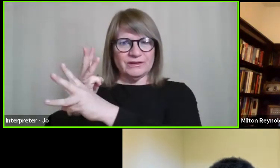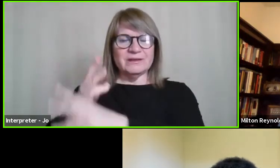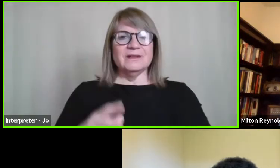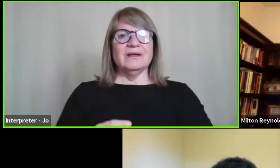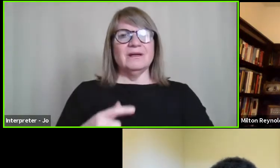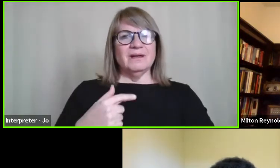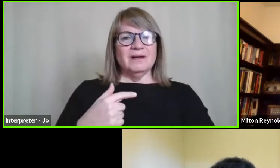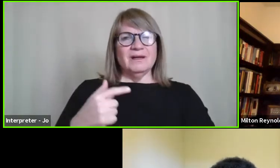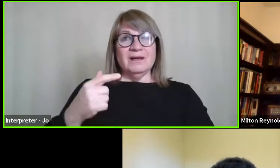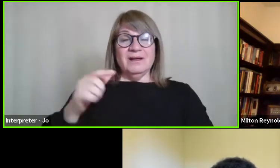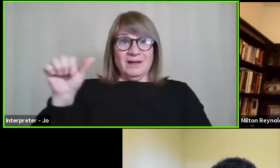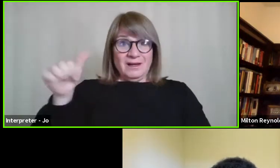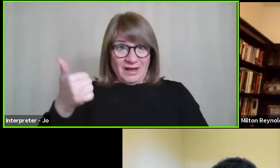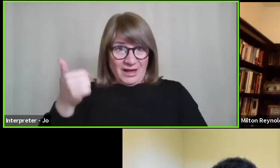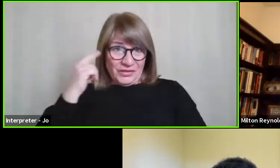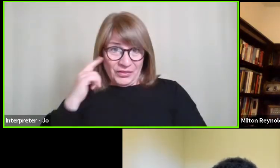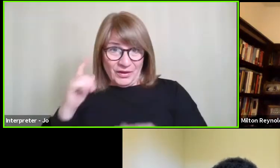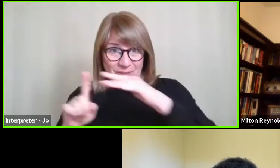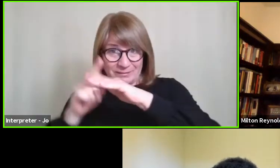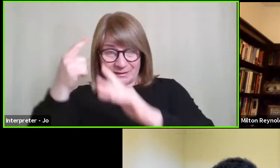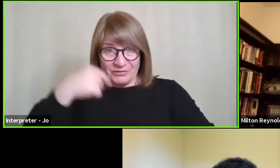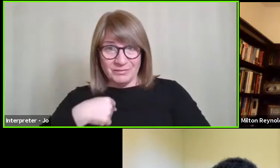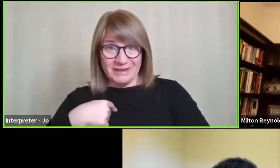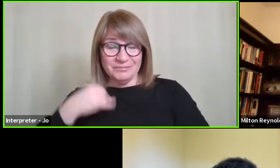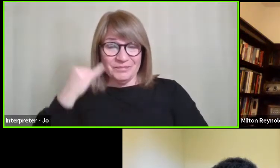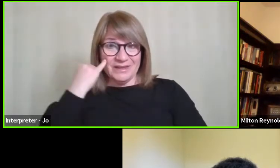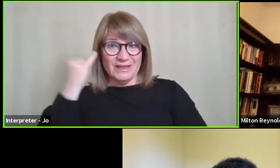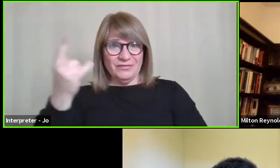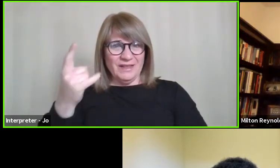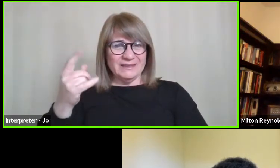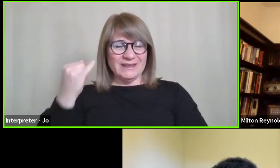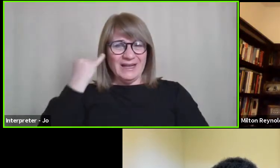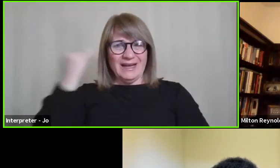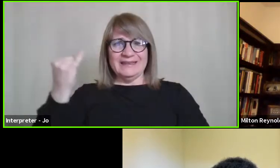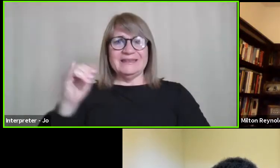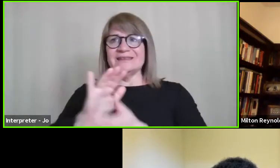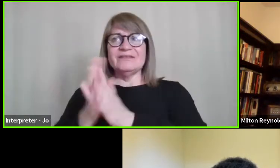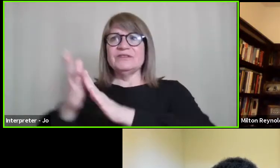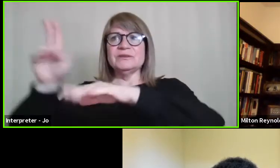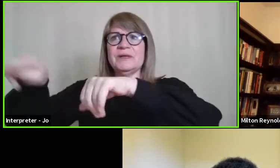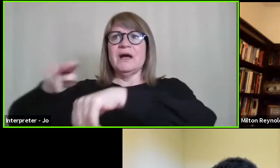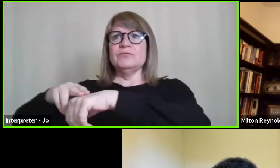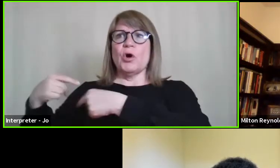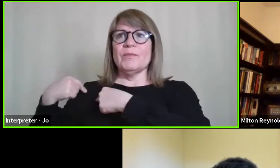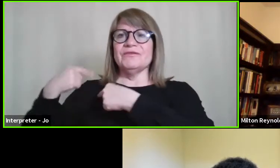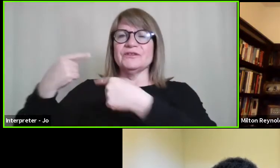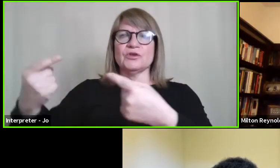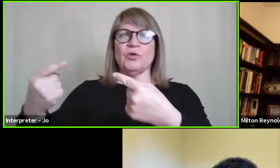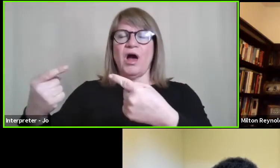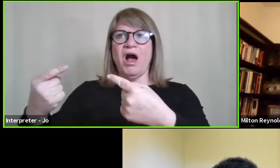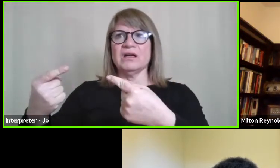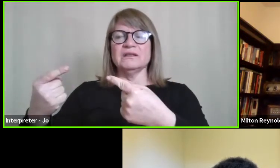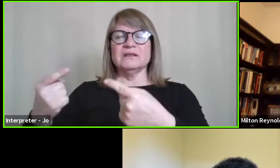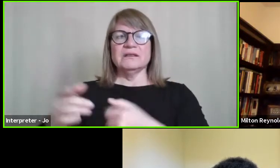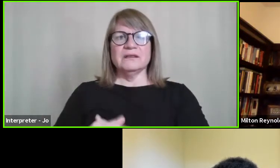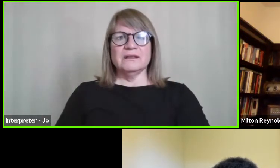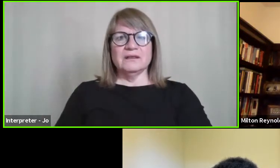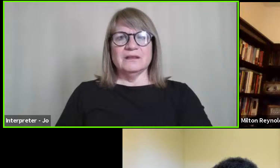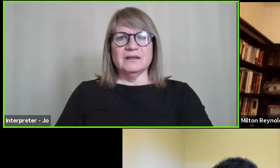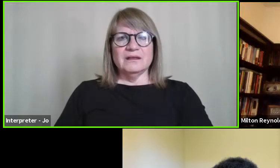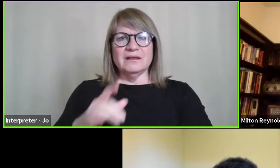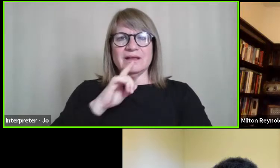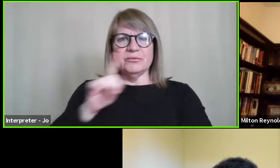thing that comes to me is that these ideas are have been normalized for so long that they're literally operated as a suppositional